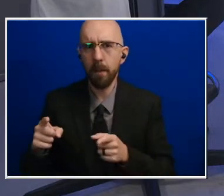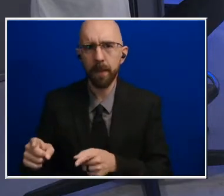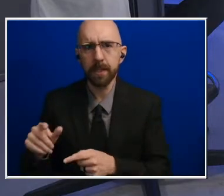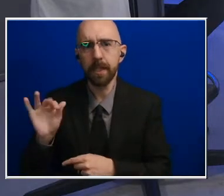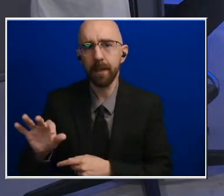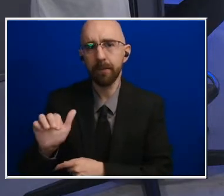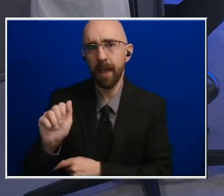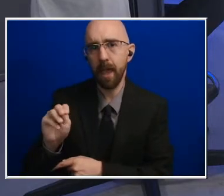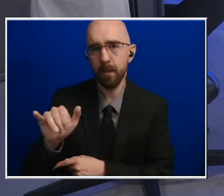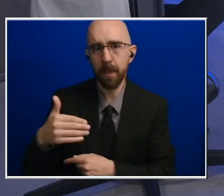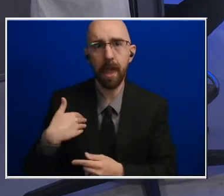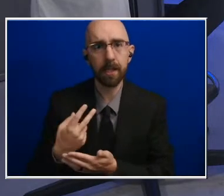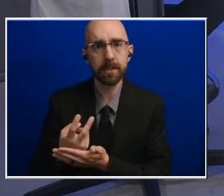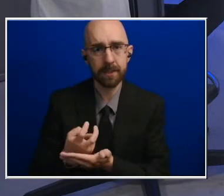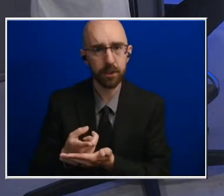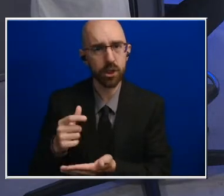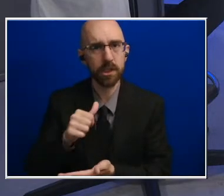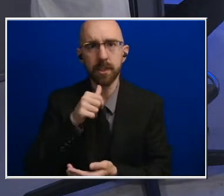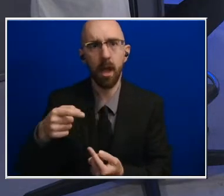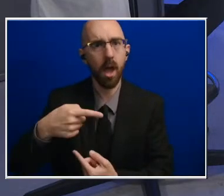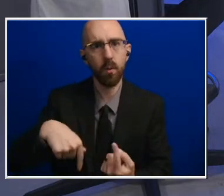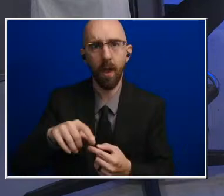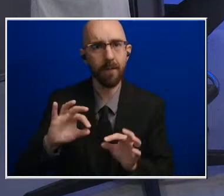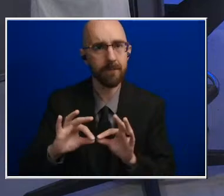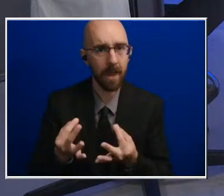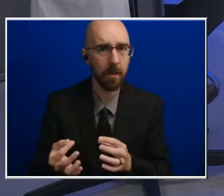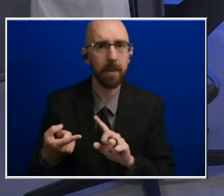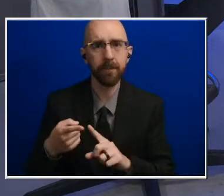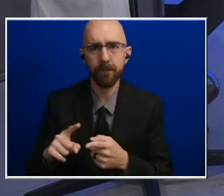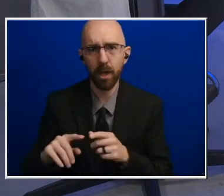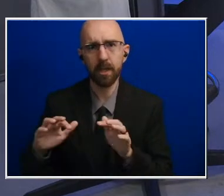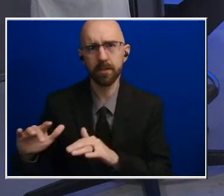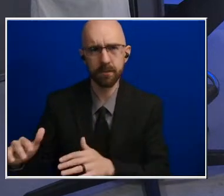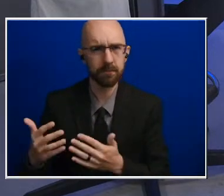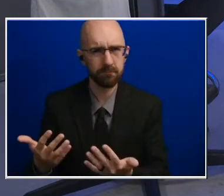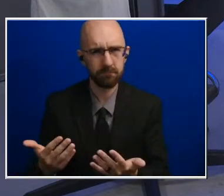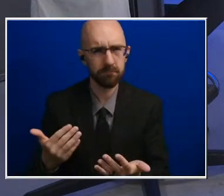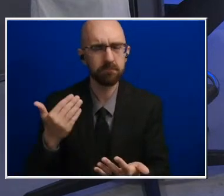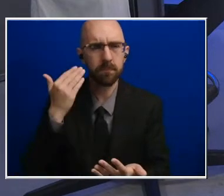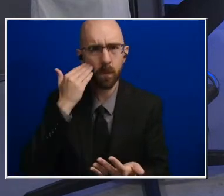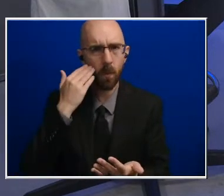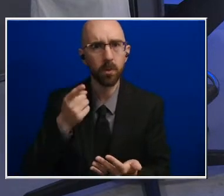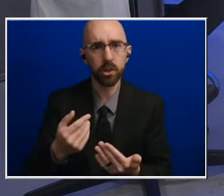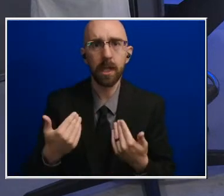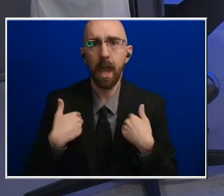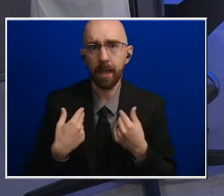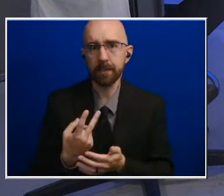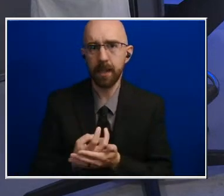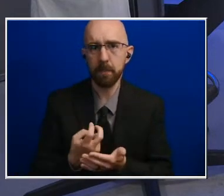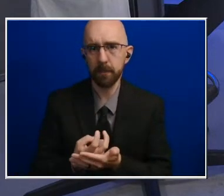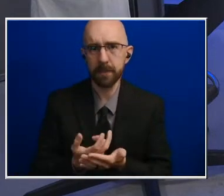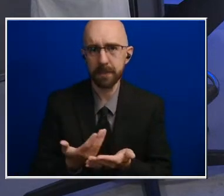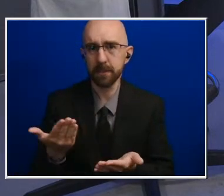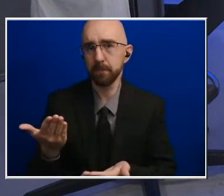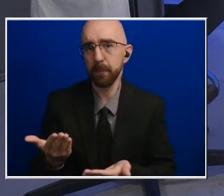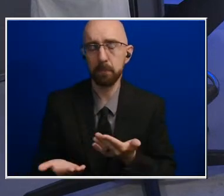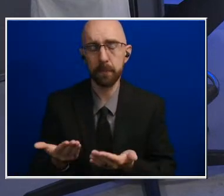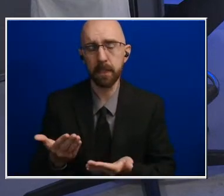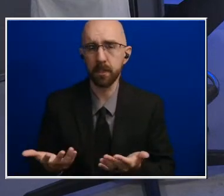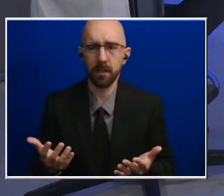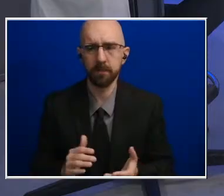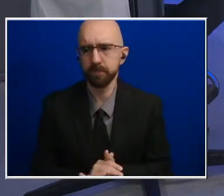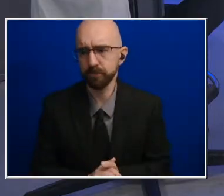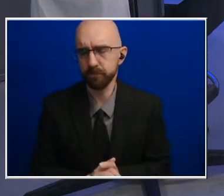and she's not around family or friends that knows that she has epilepsy. So maybe in the